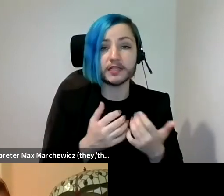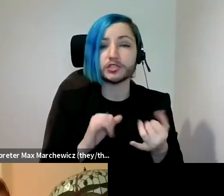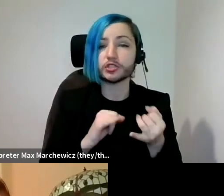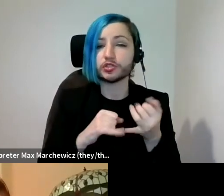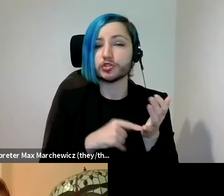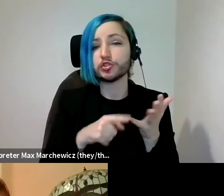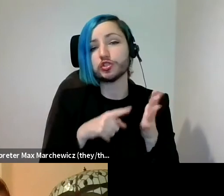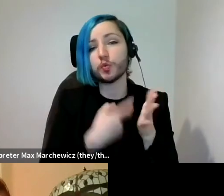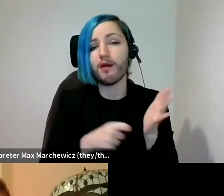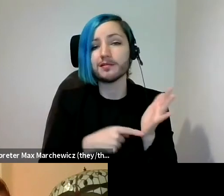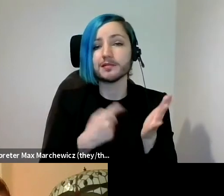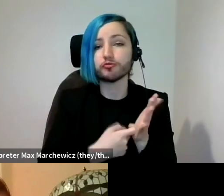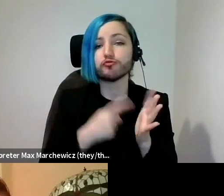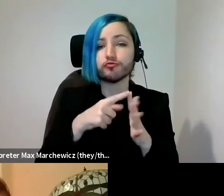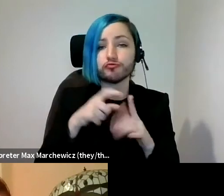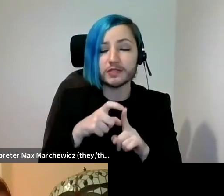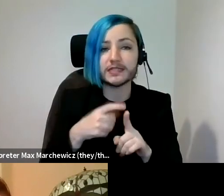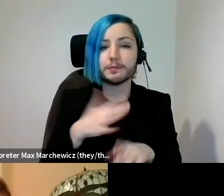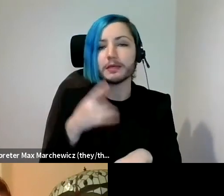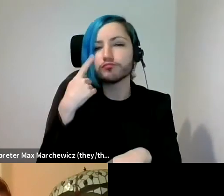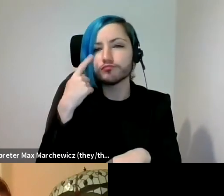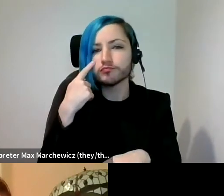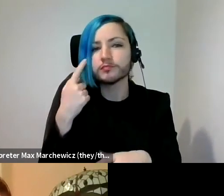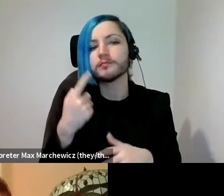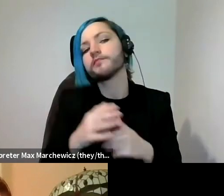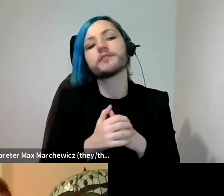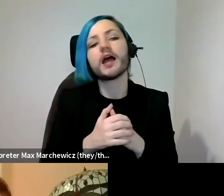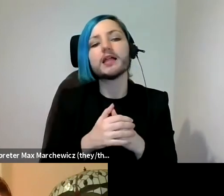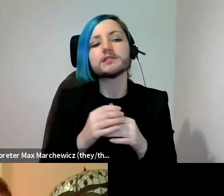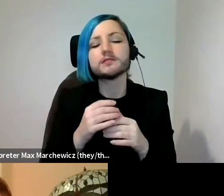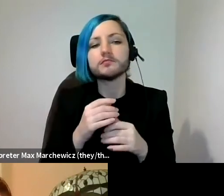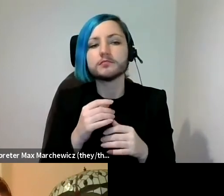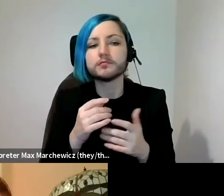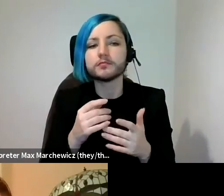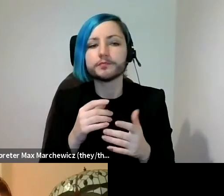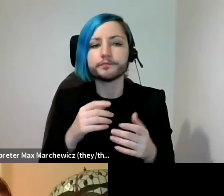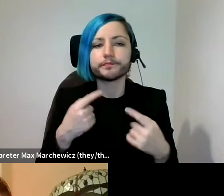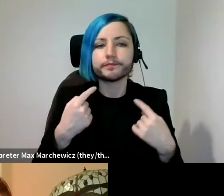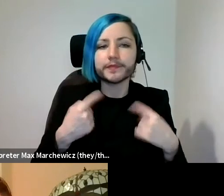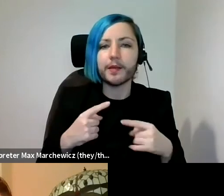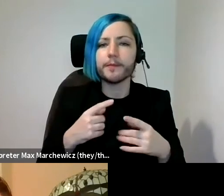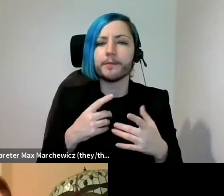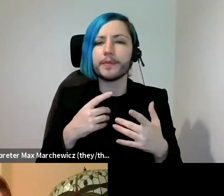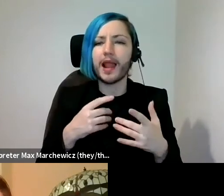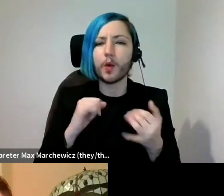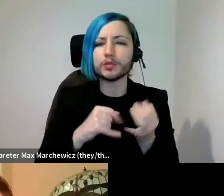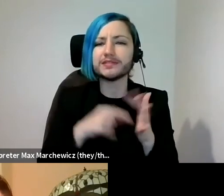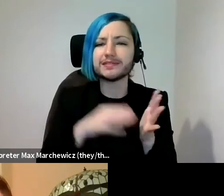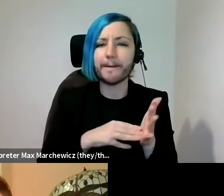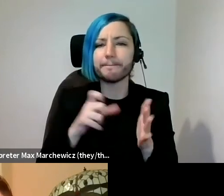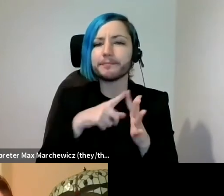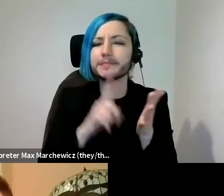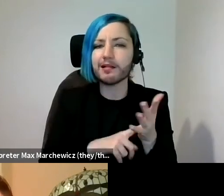with colleagues looking at preferentially enabling stem cells to turn into bone cells,